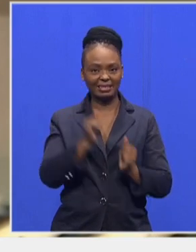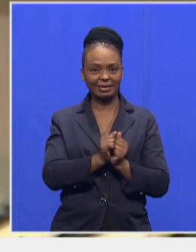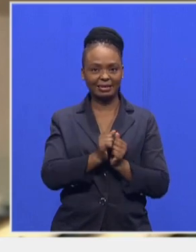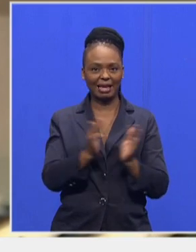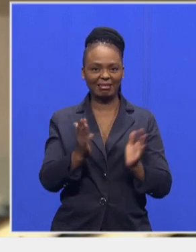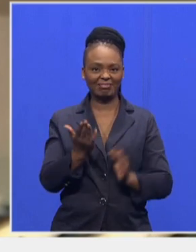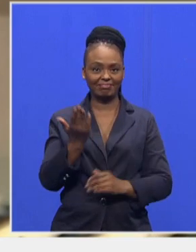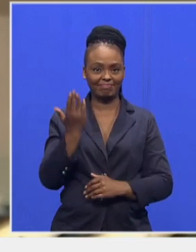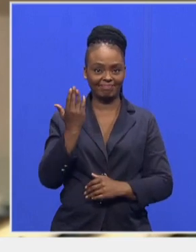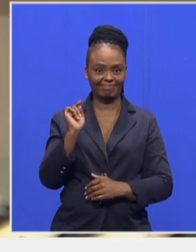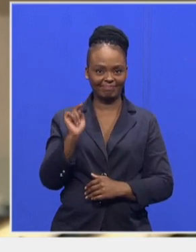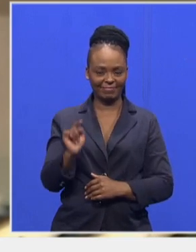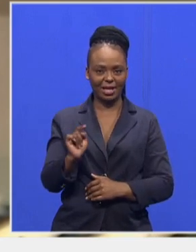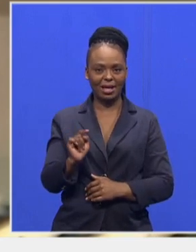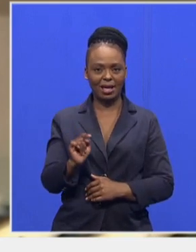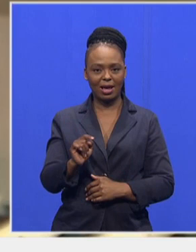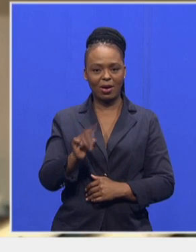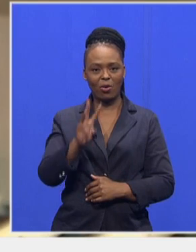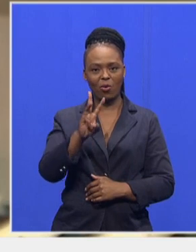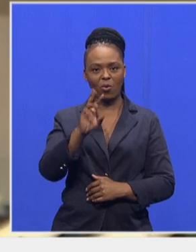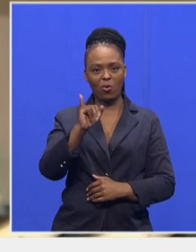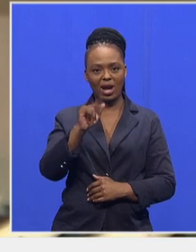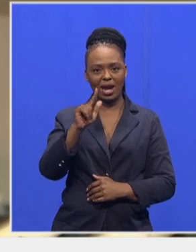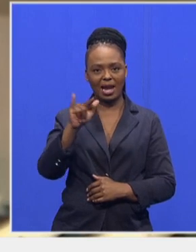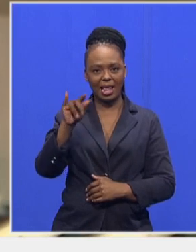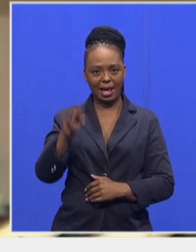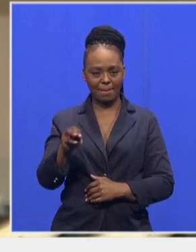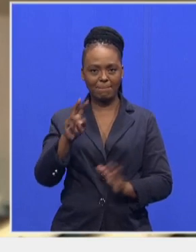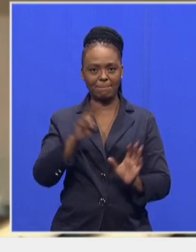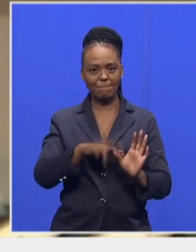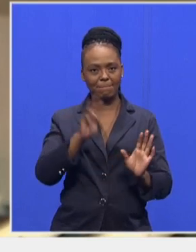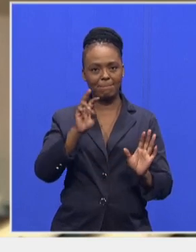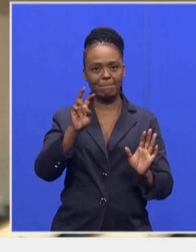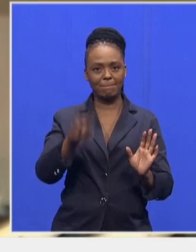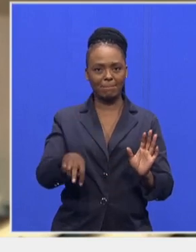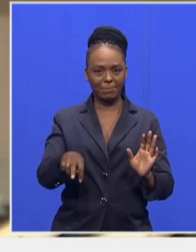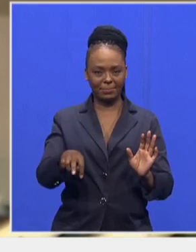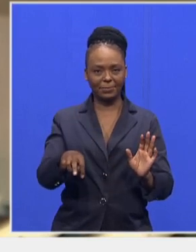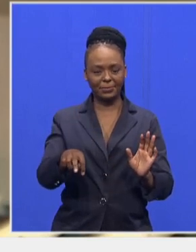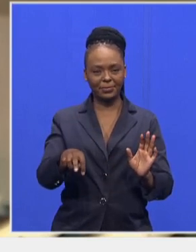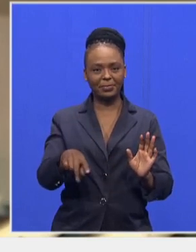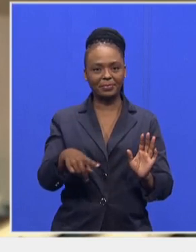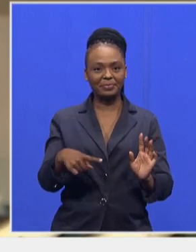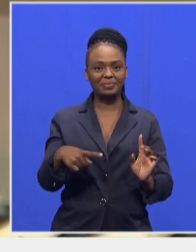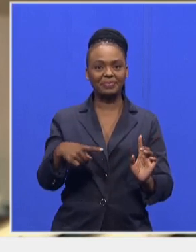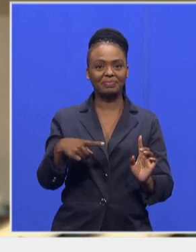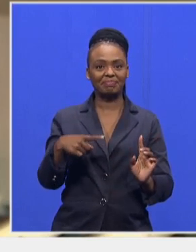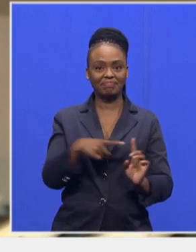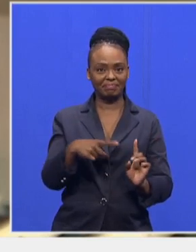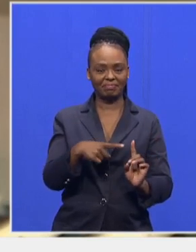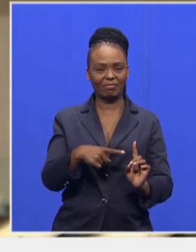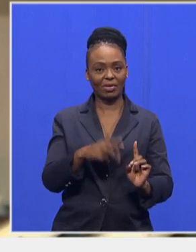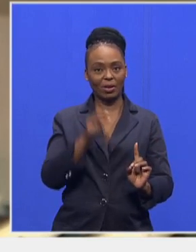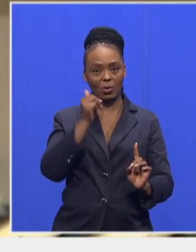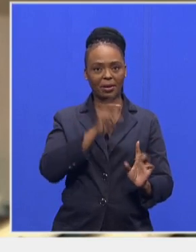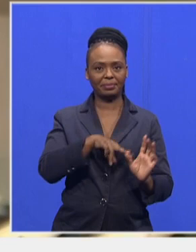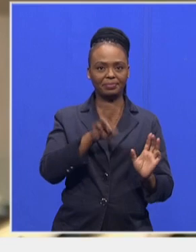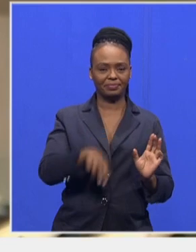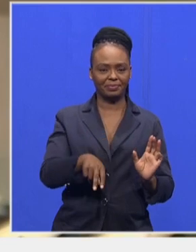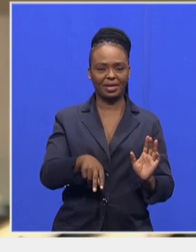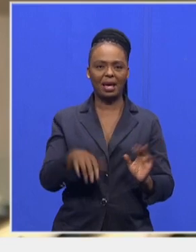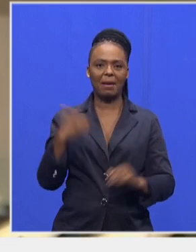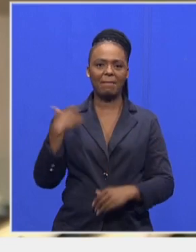when Randall Williams resigned and he basically left the municipality in a state